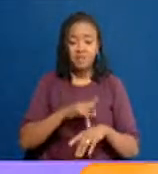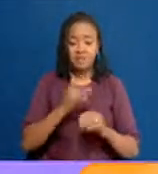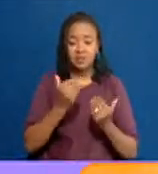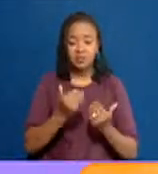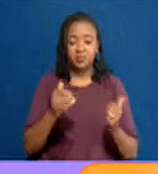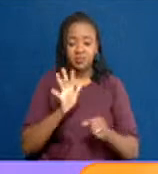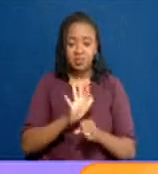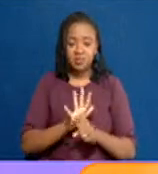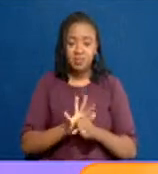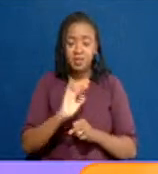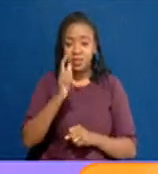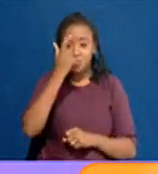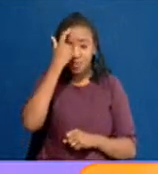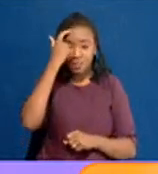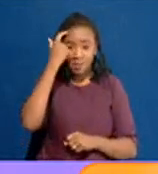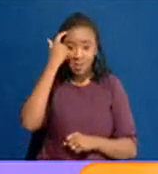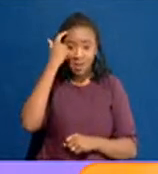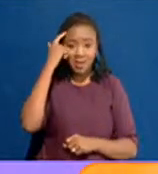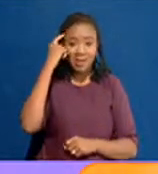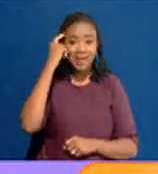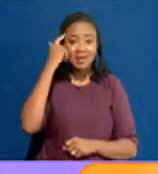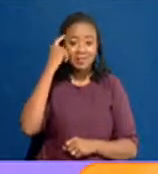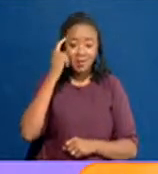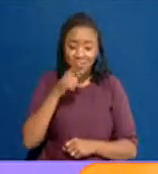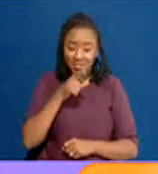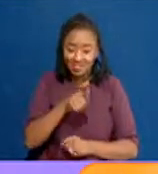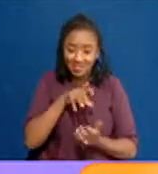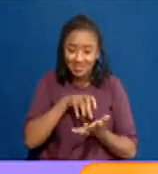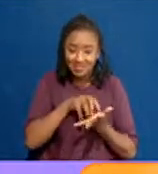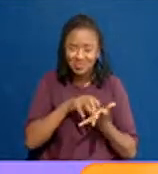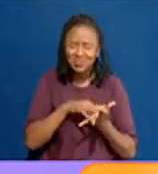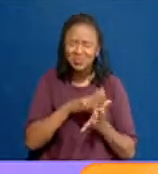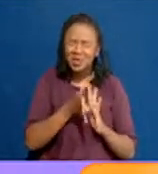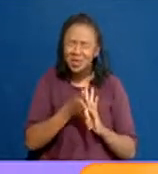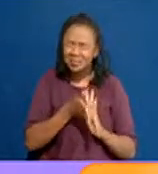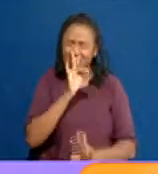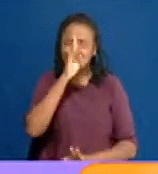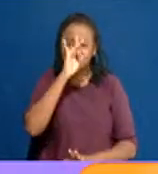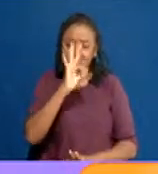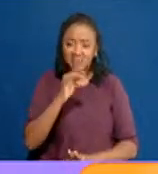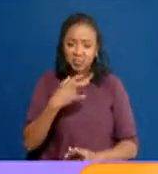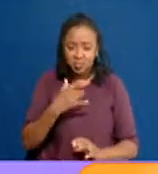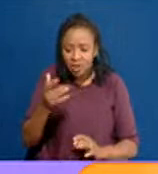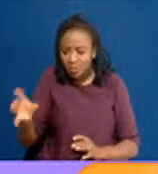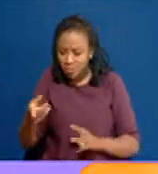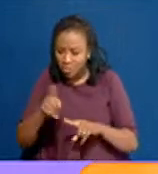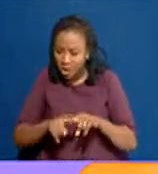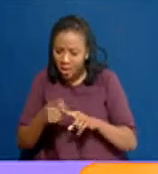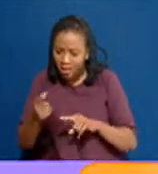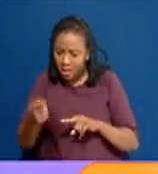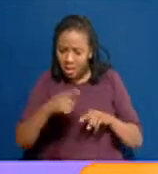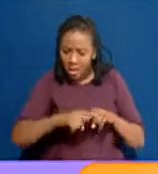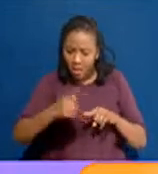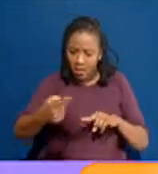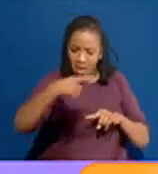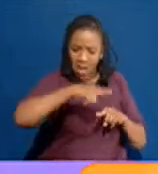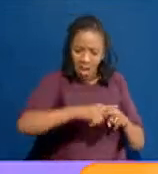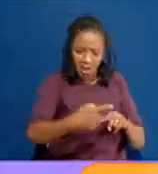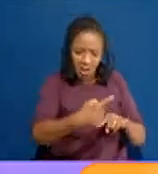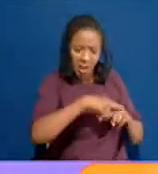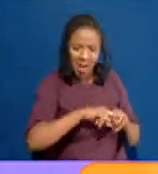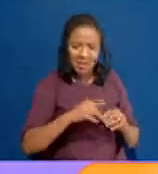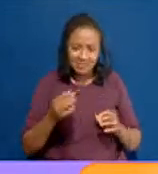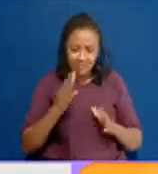Remember, you're dealing with something that is close to an emergency. The last thing is that you want is to then put another impediment in terms